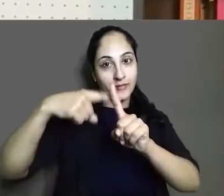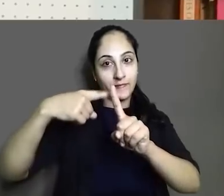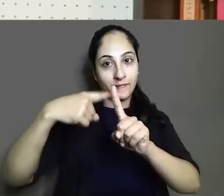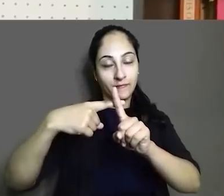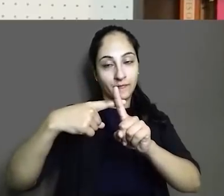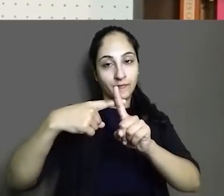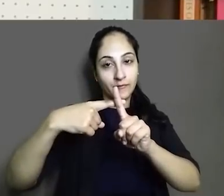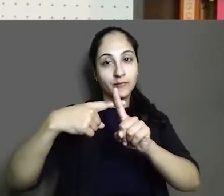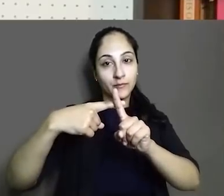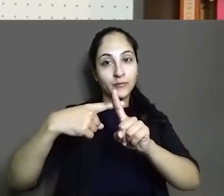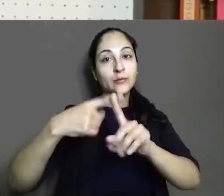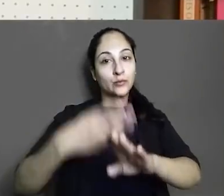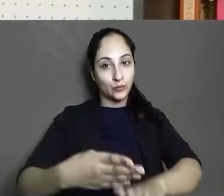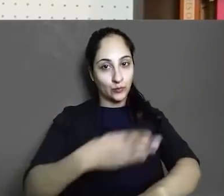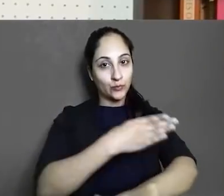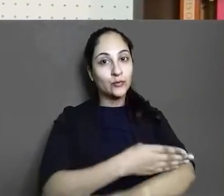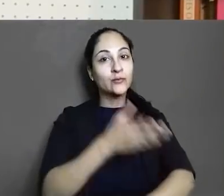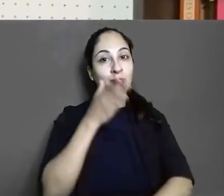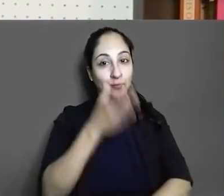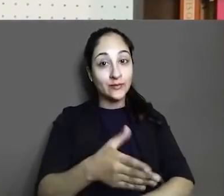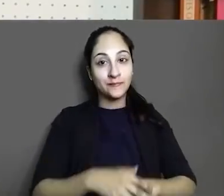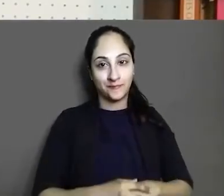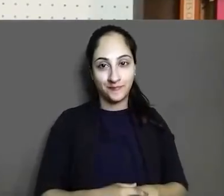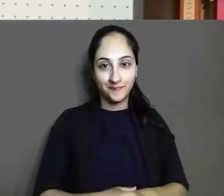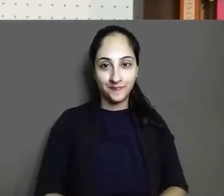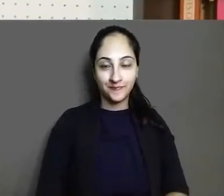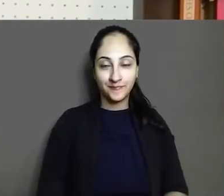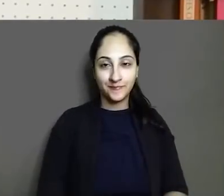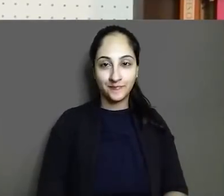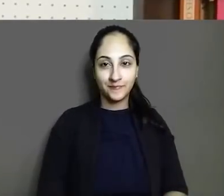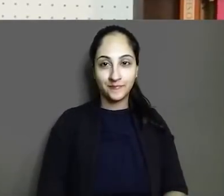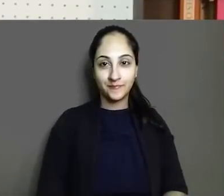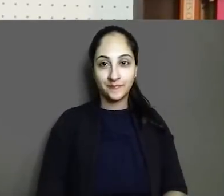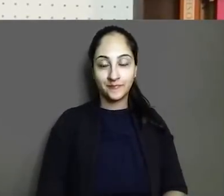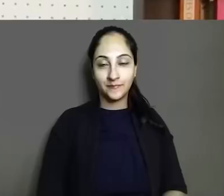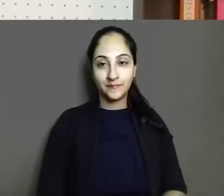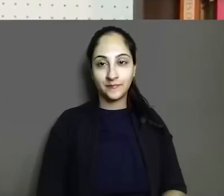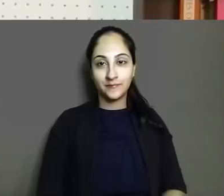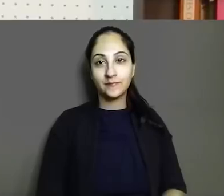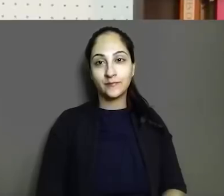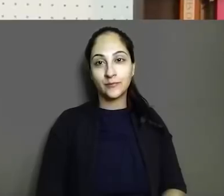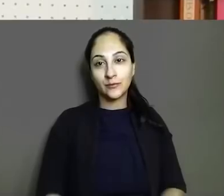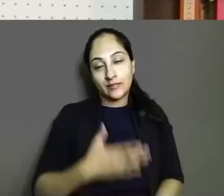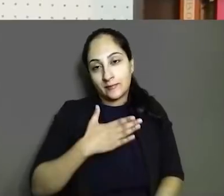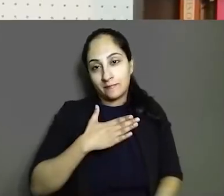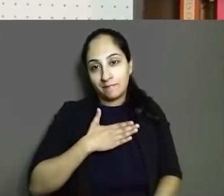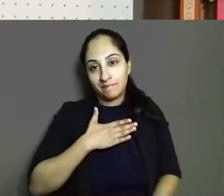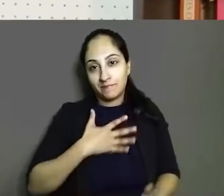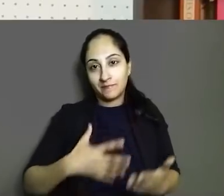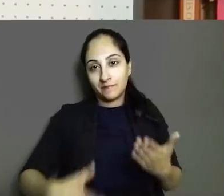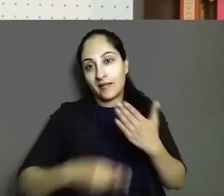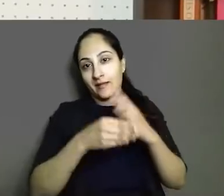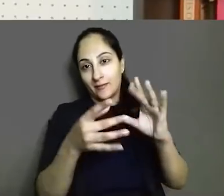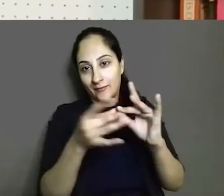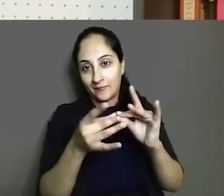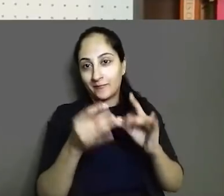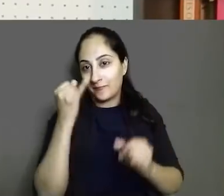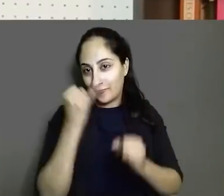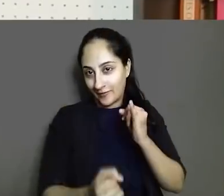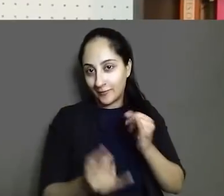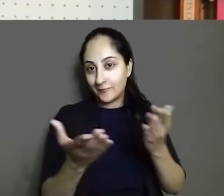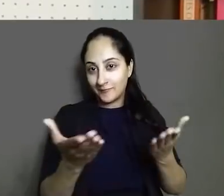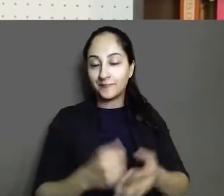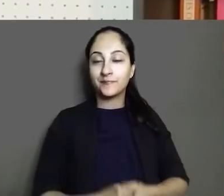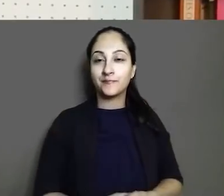we really, really are looking at truly this light at the end of the tunnel. So